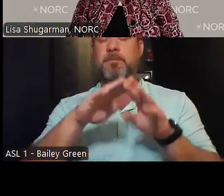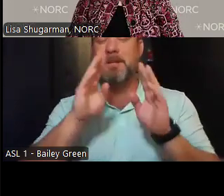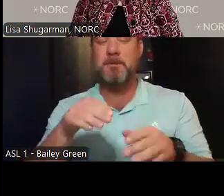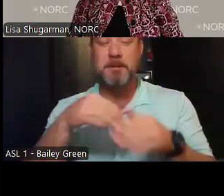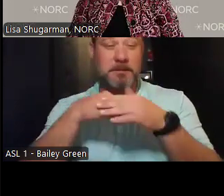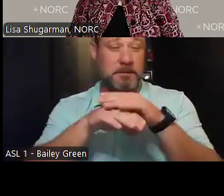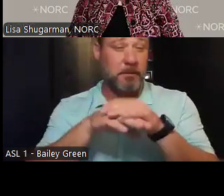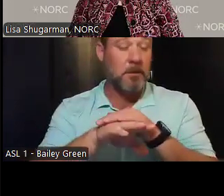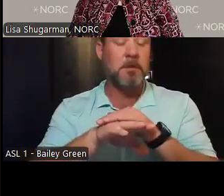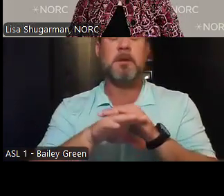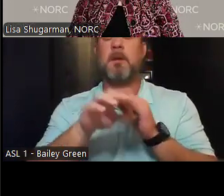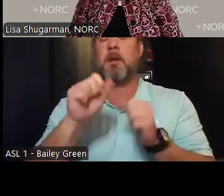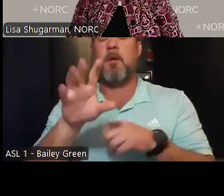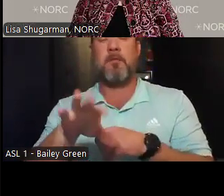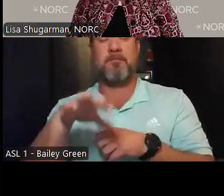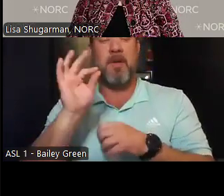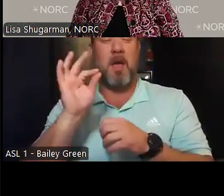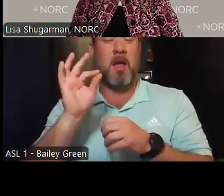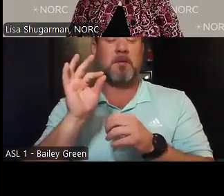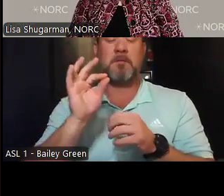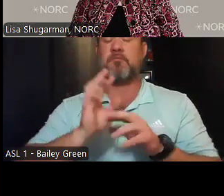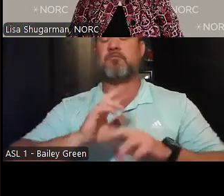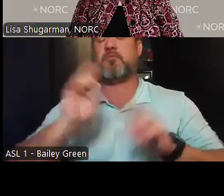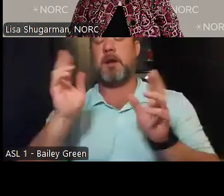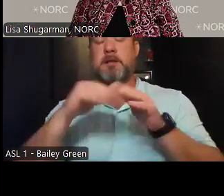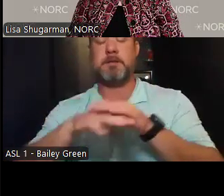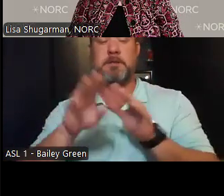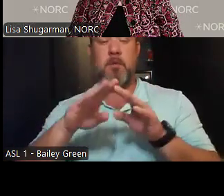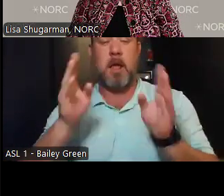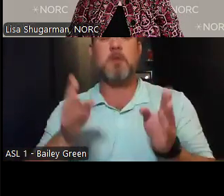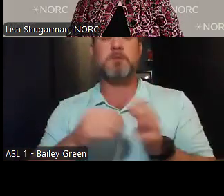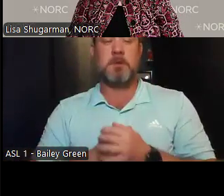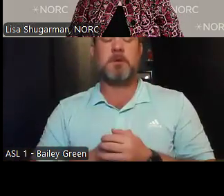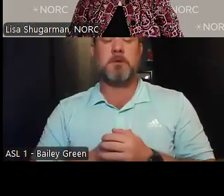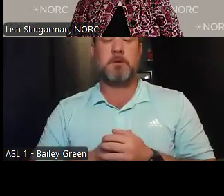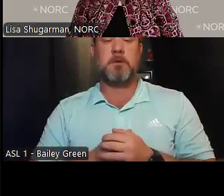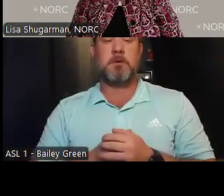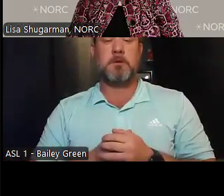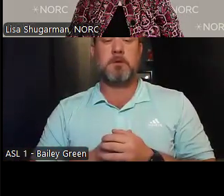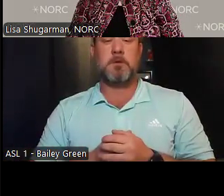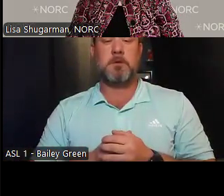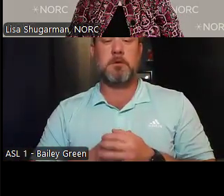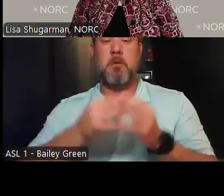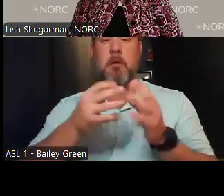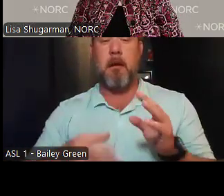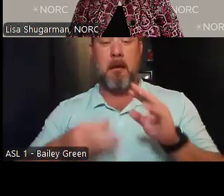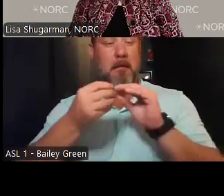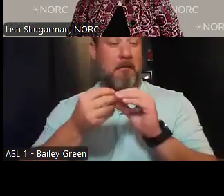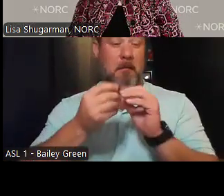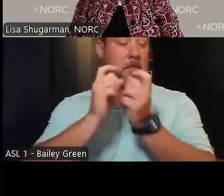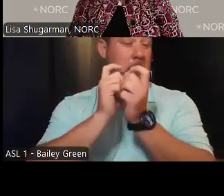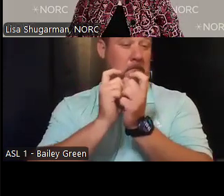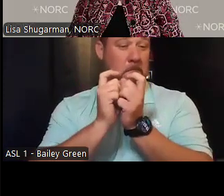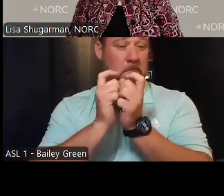and the lack of being able to find sort of move-in ready, accessible housing, and that adding any additional